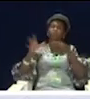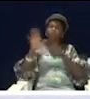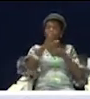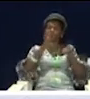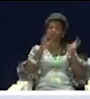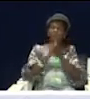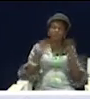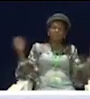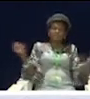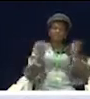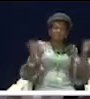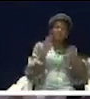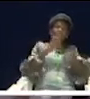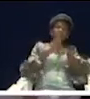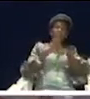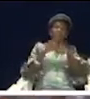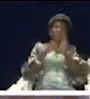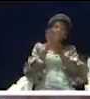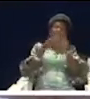the ground.